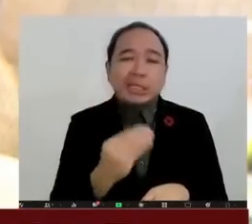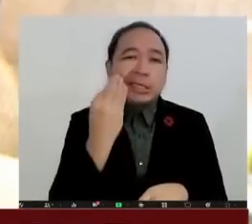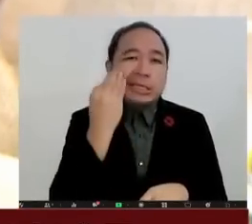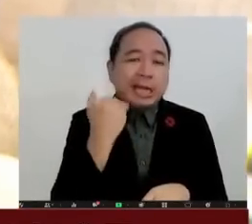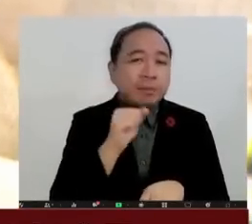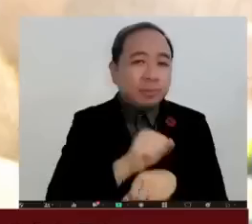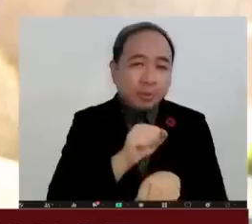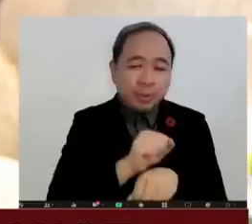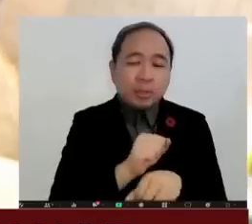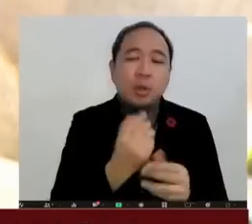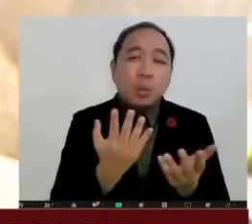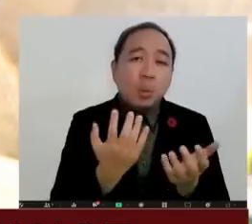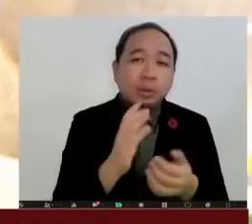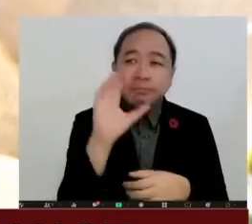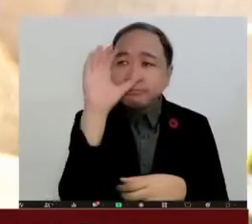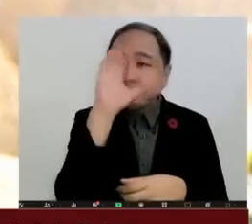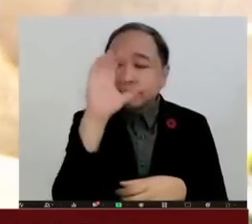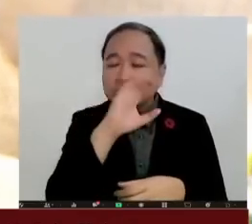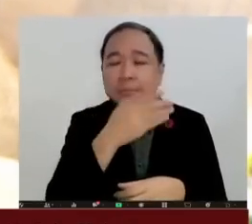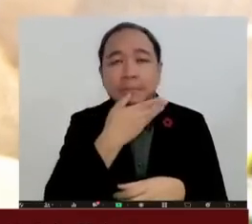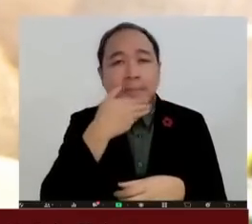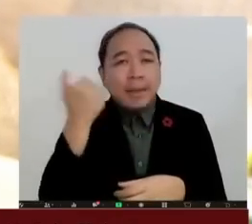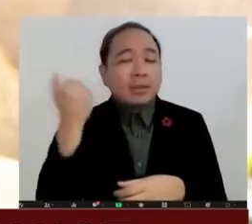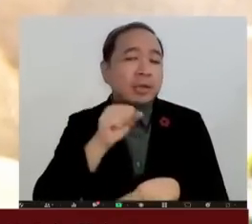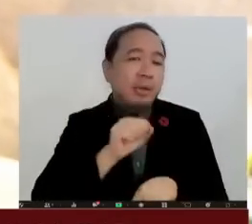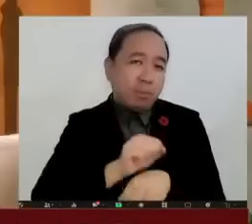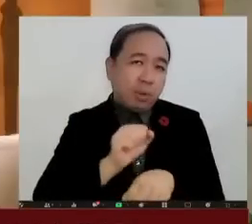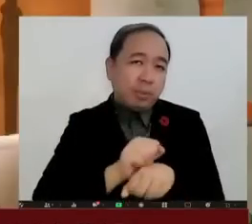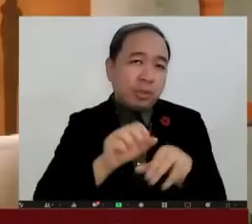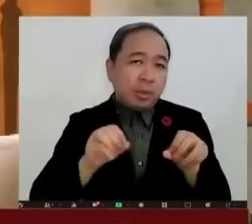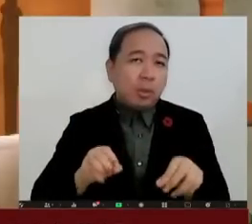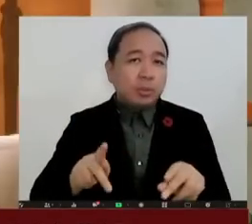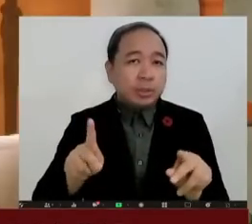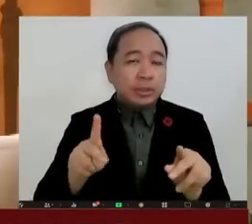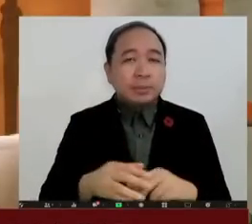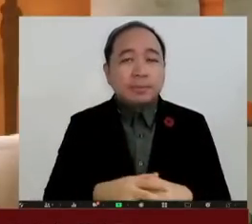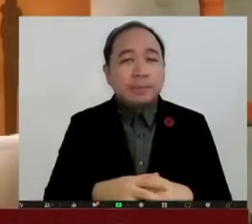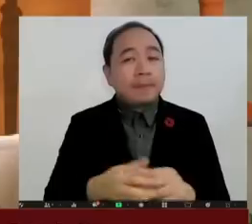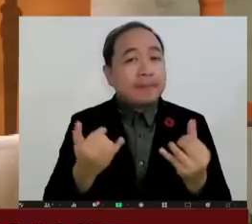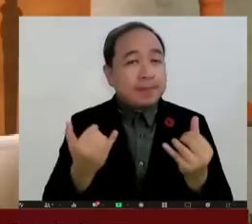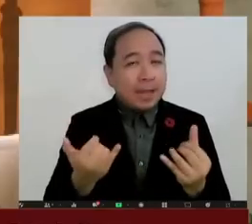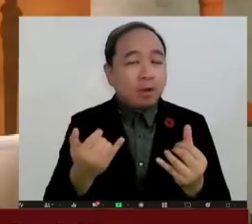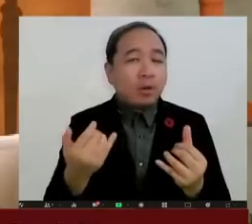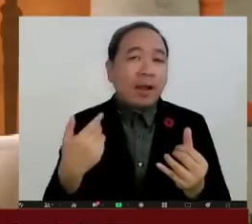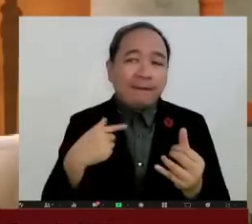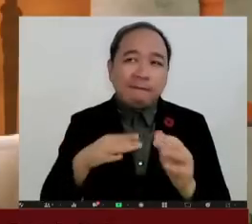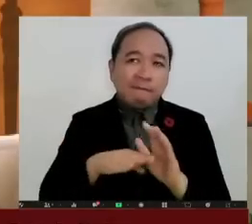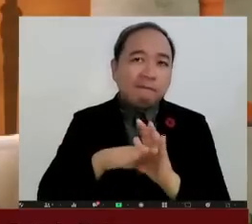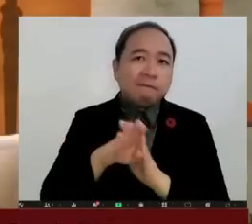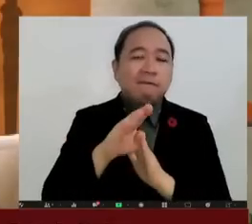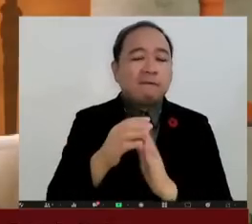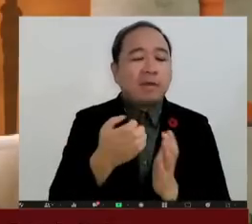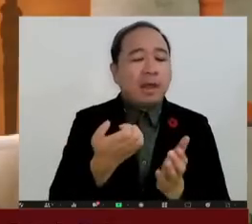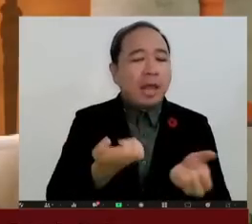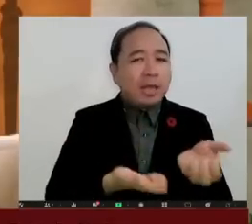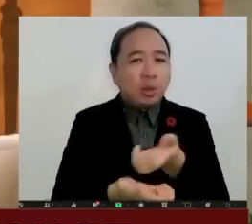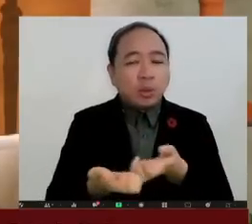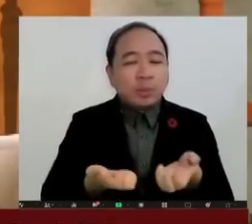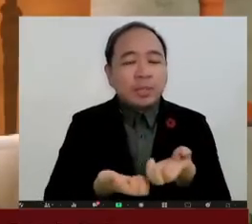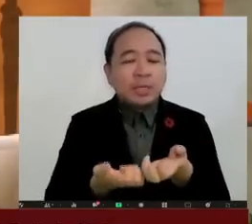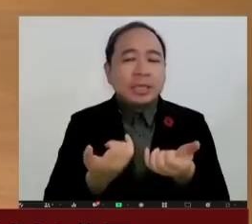employment opportunities. Under the banner of our fast-growing economy, we are aggressive in our investment and business promotions